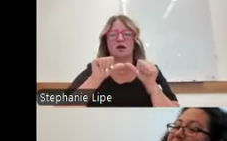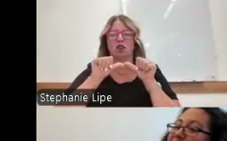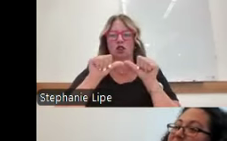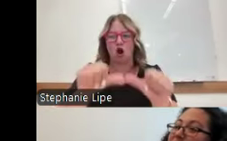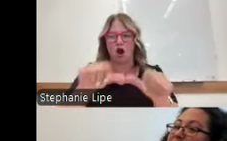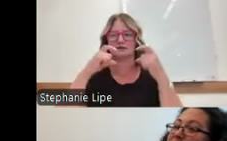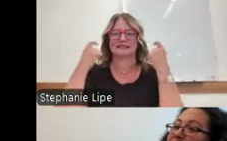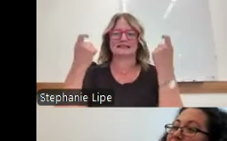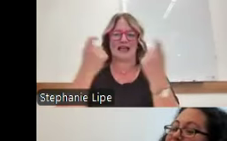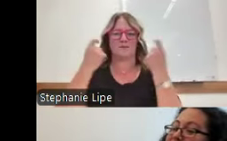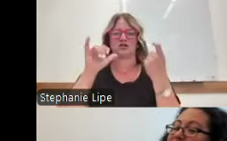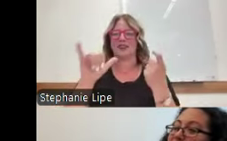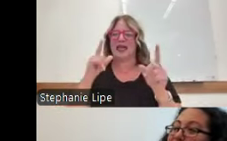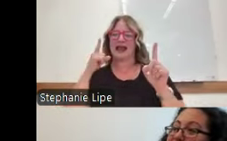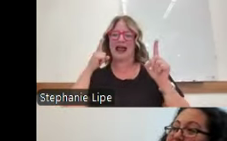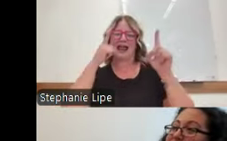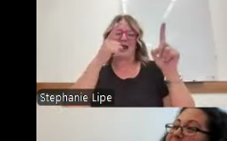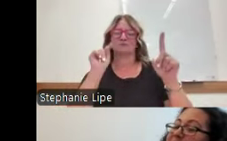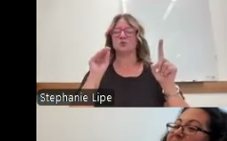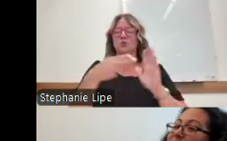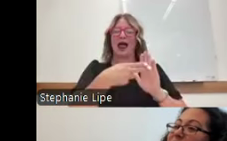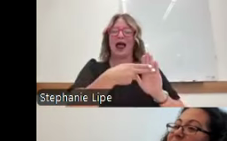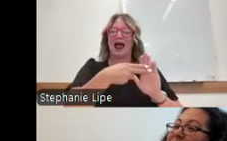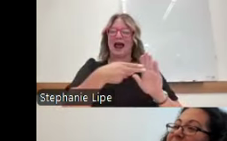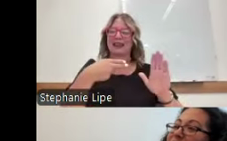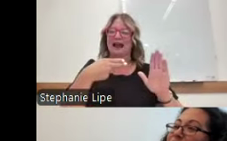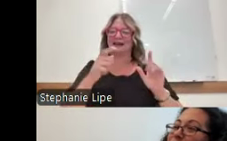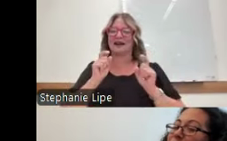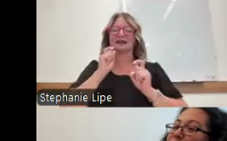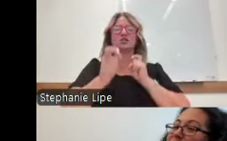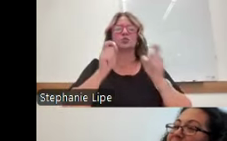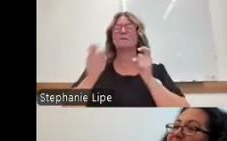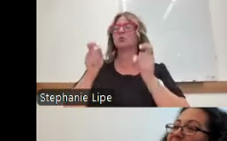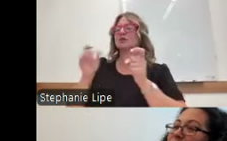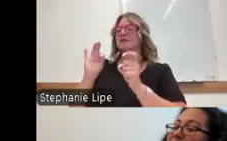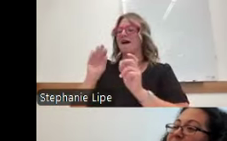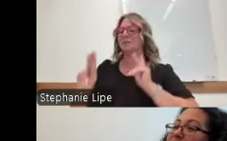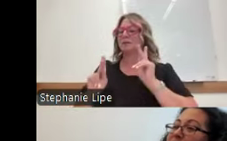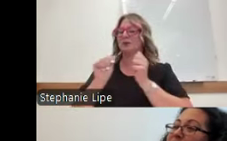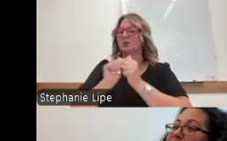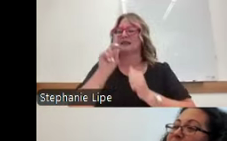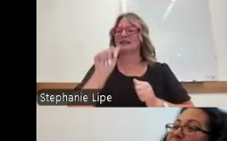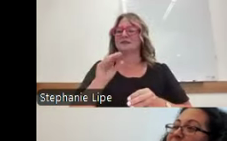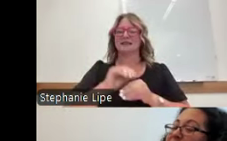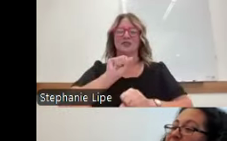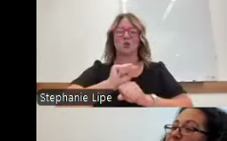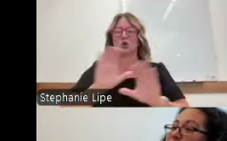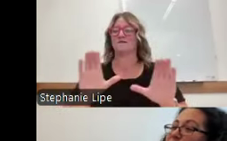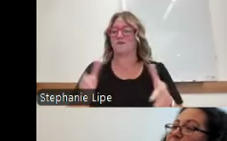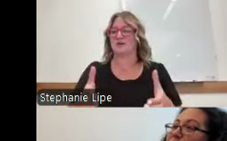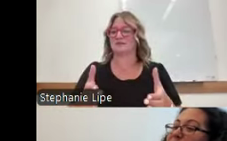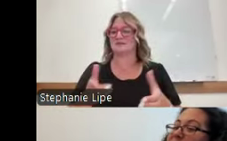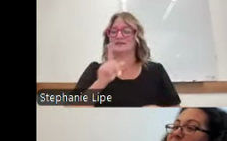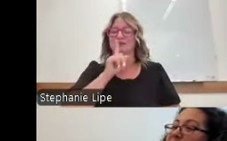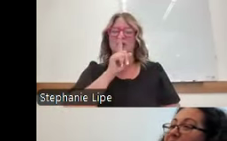NDEAM is a month-long celebration that really shows how it can any